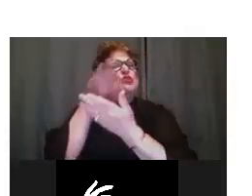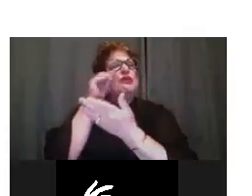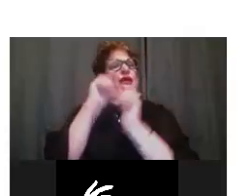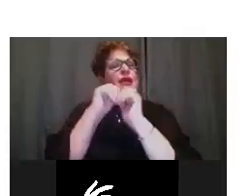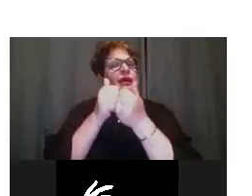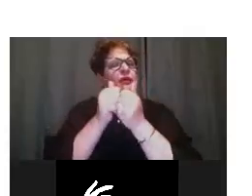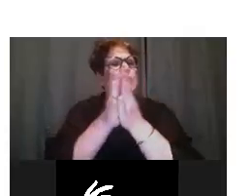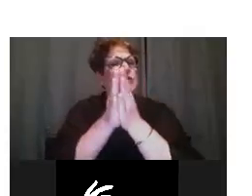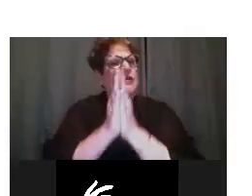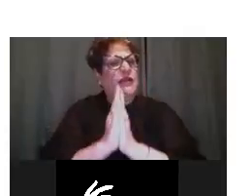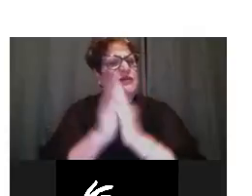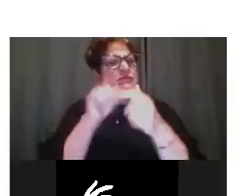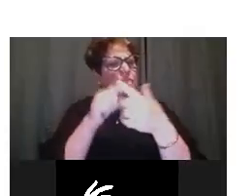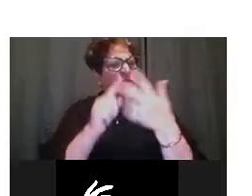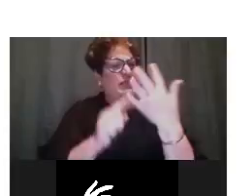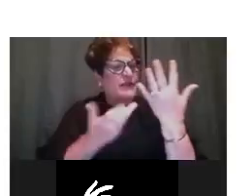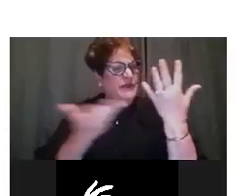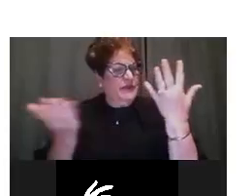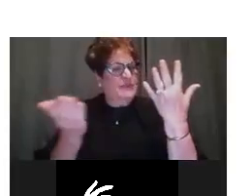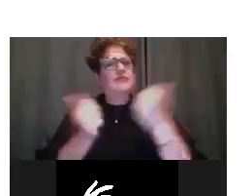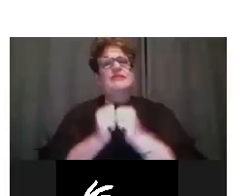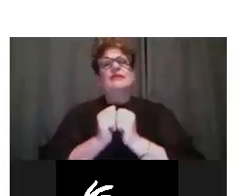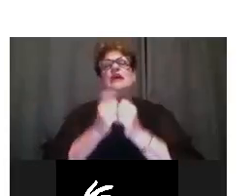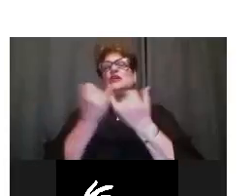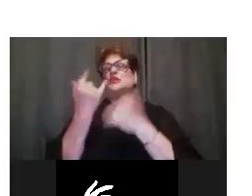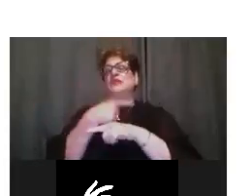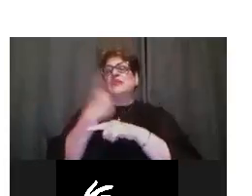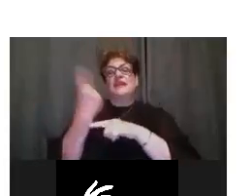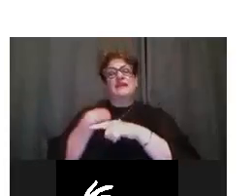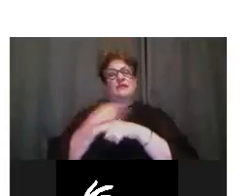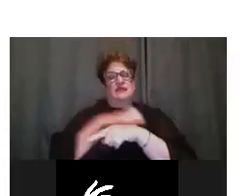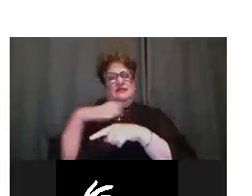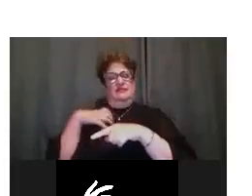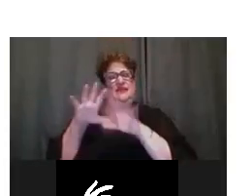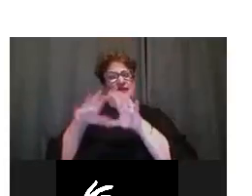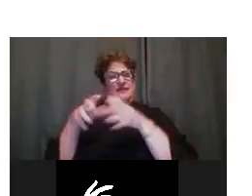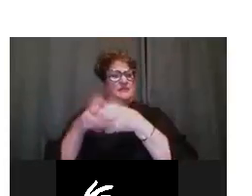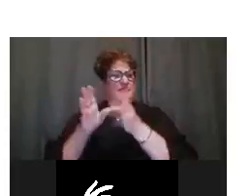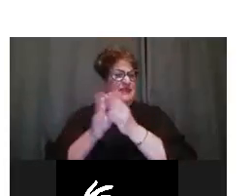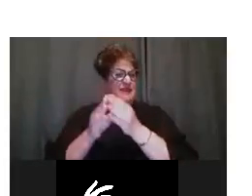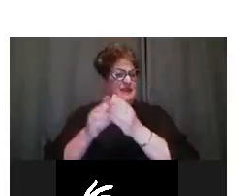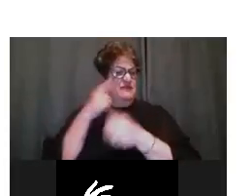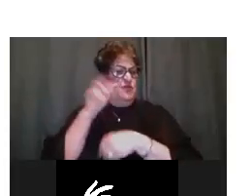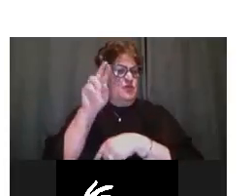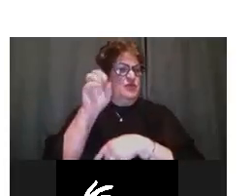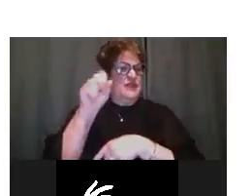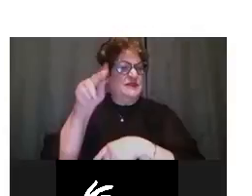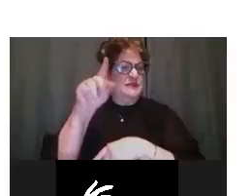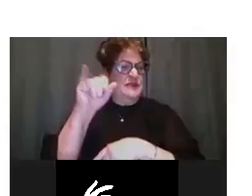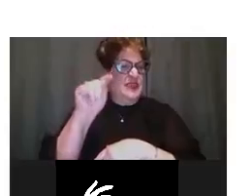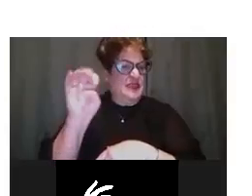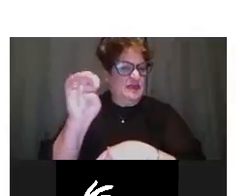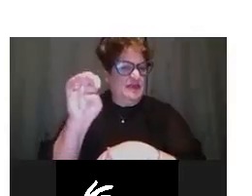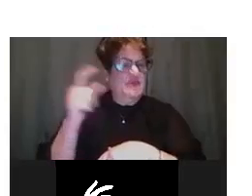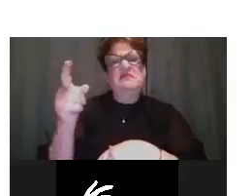I participated in a respite committee meeting that we've been doing for the past year with a